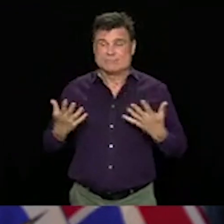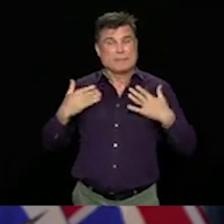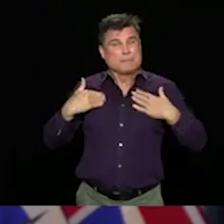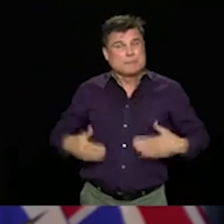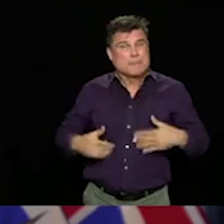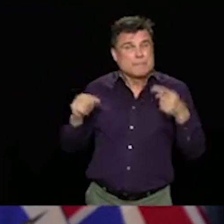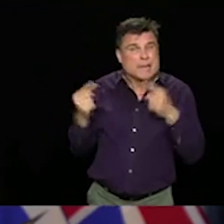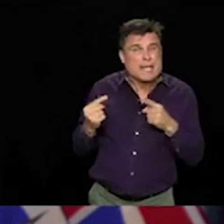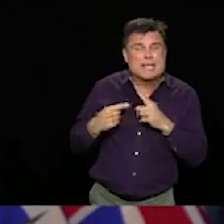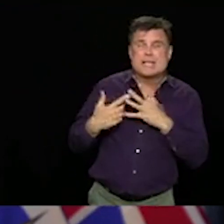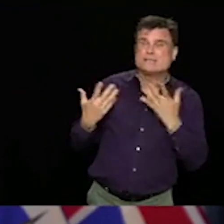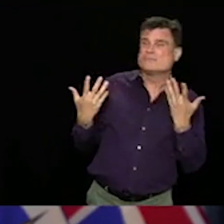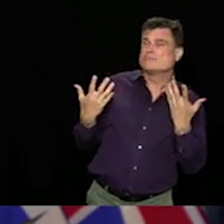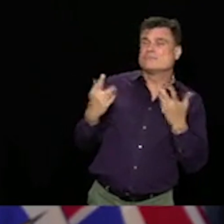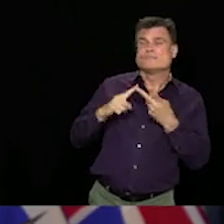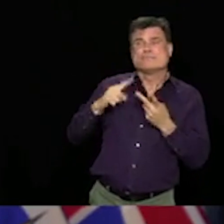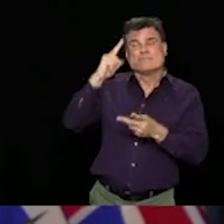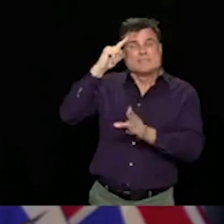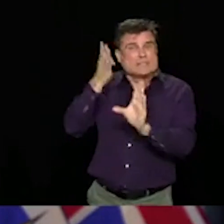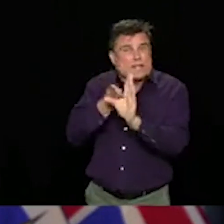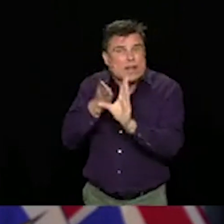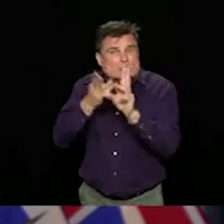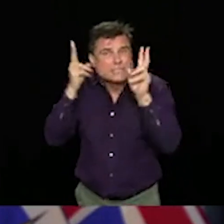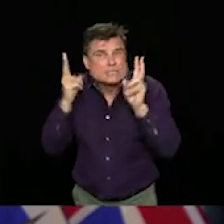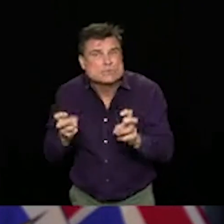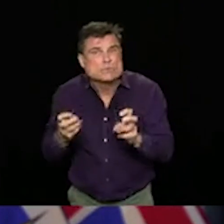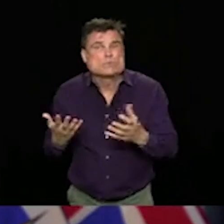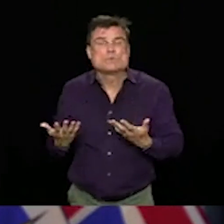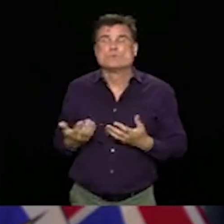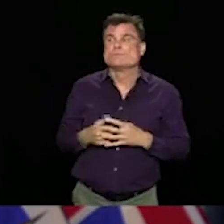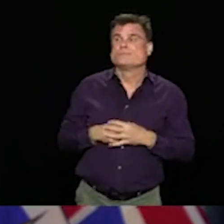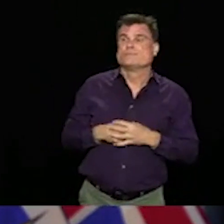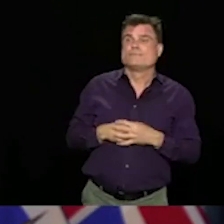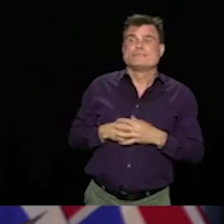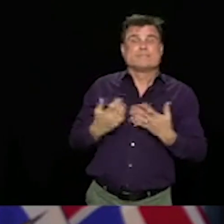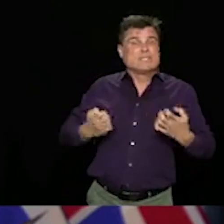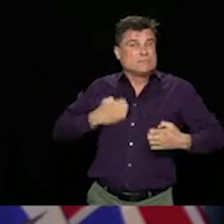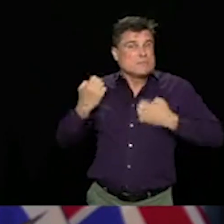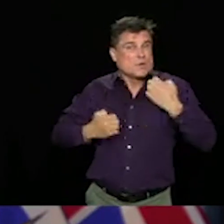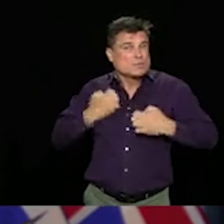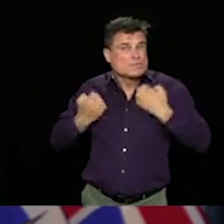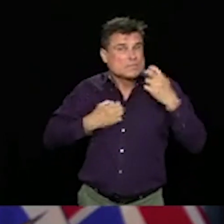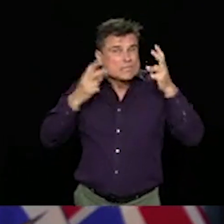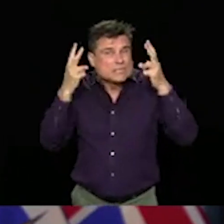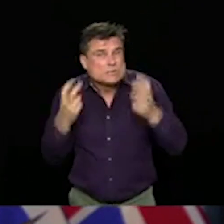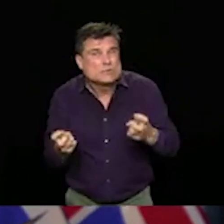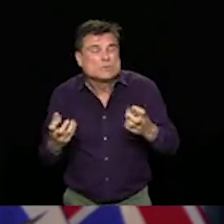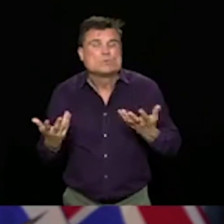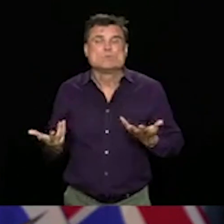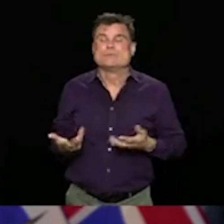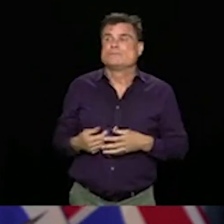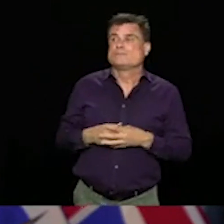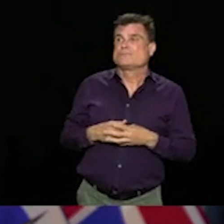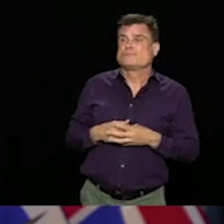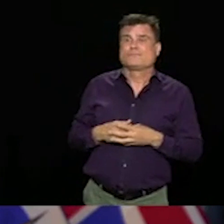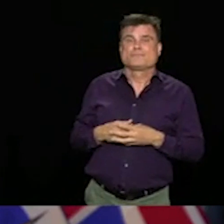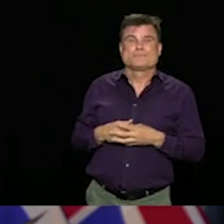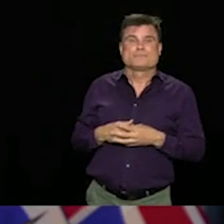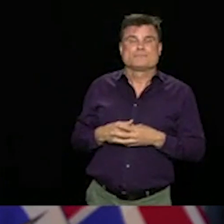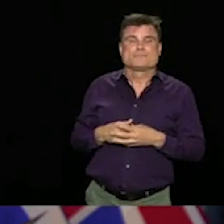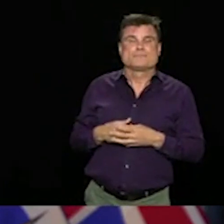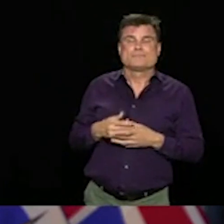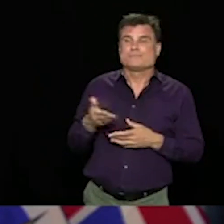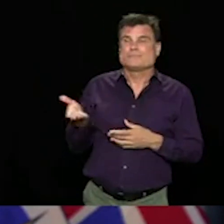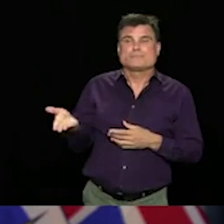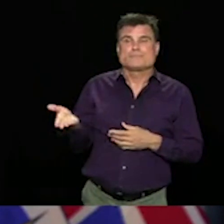those underlying causes. We know that overdose prevention sites and our supervised consumption sites work. We have not